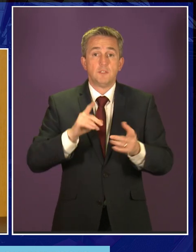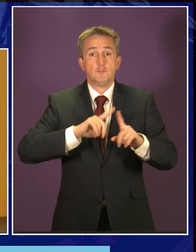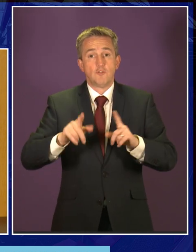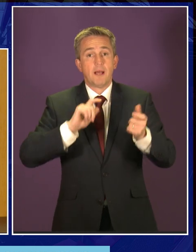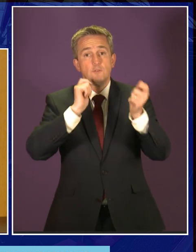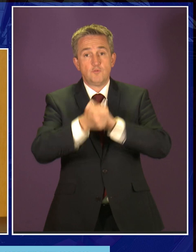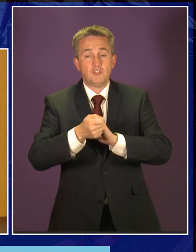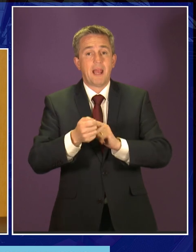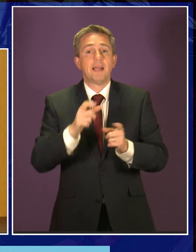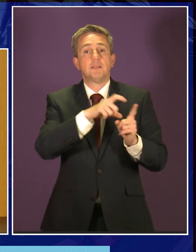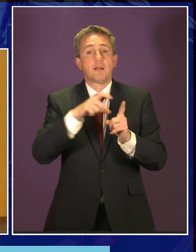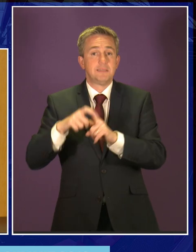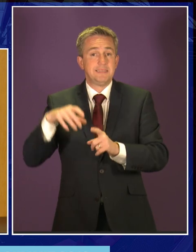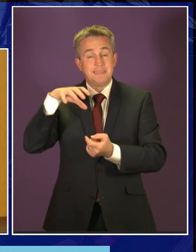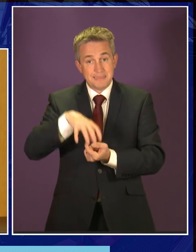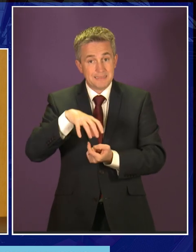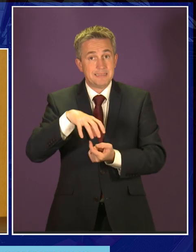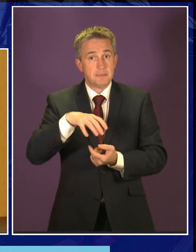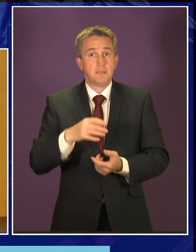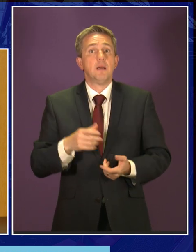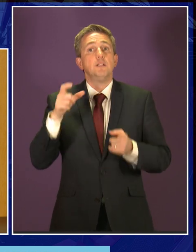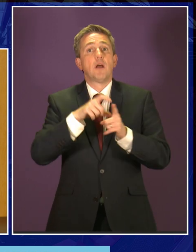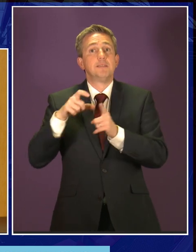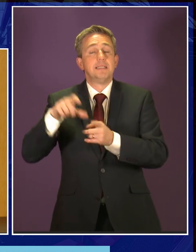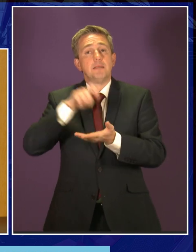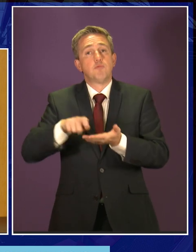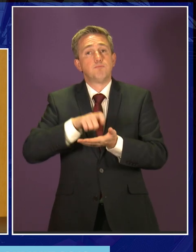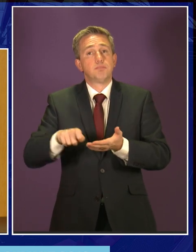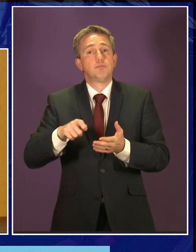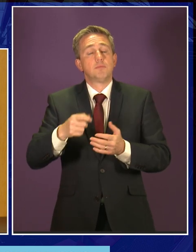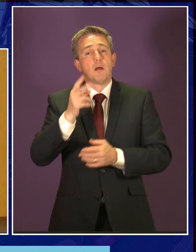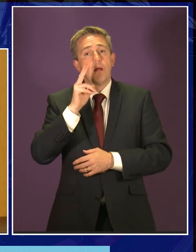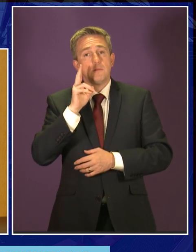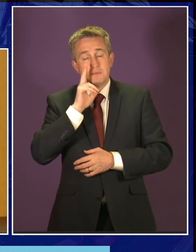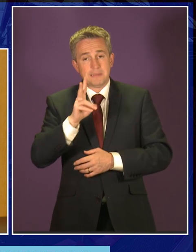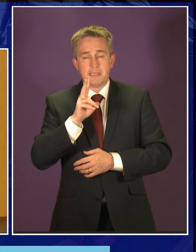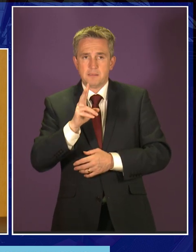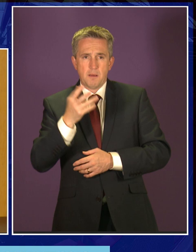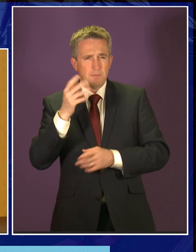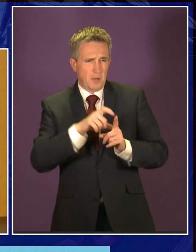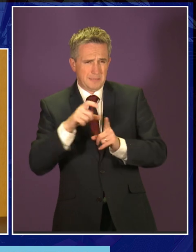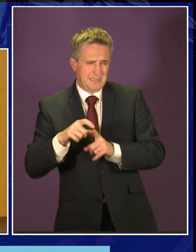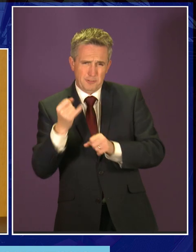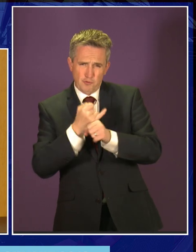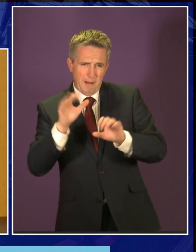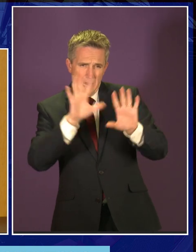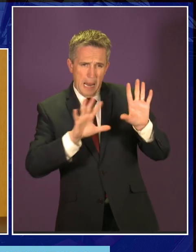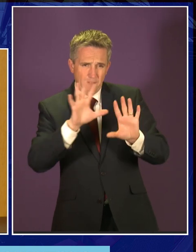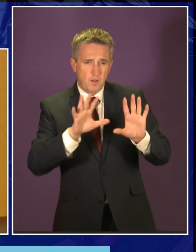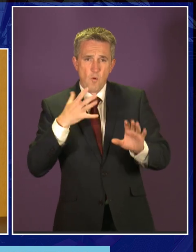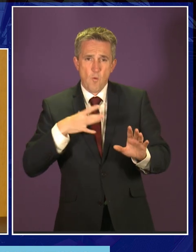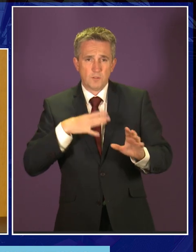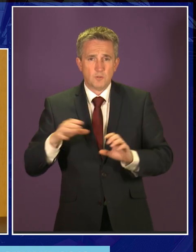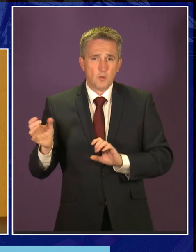city, no small ambition, which Dundonian novelist A.L. Kennedy previously saw as a grey, lifeless place she was once desperate